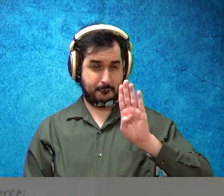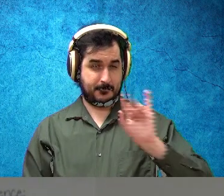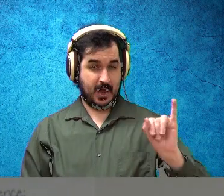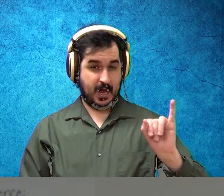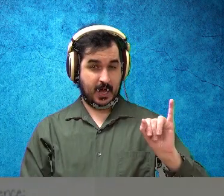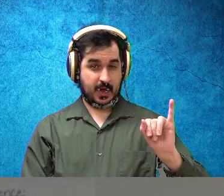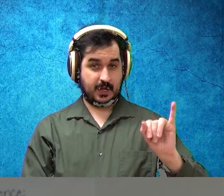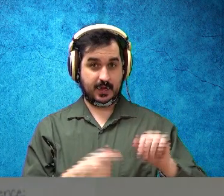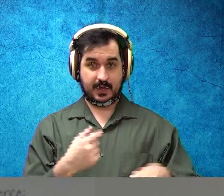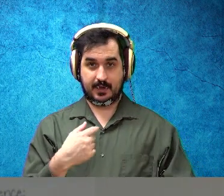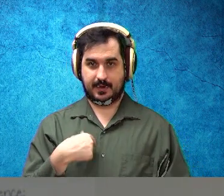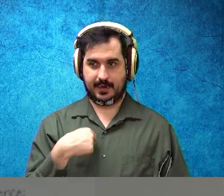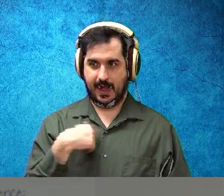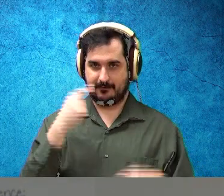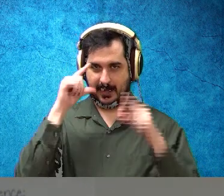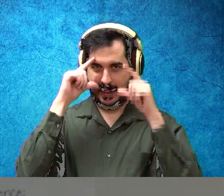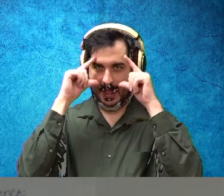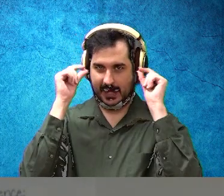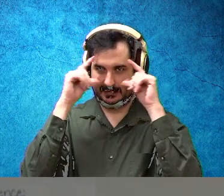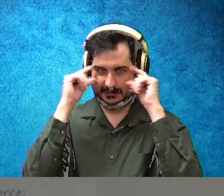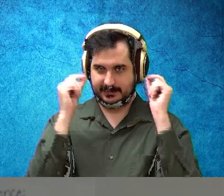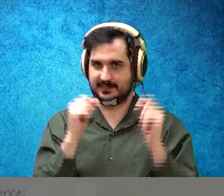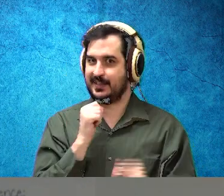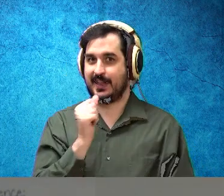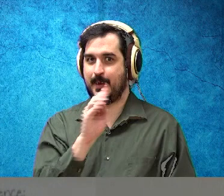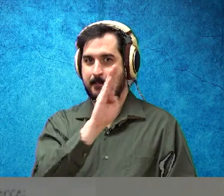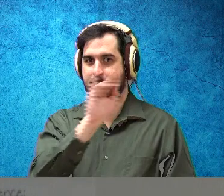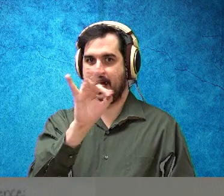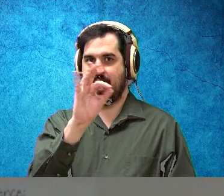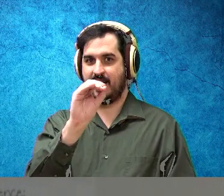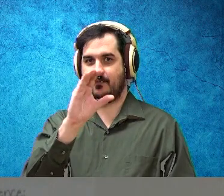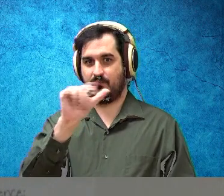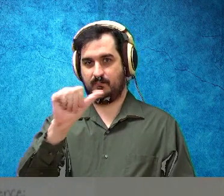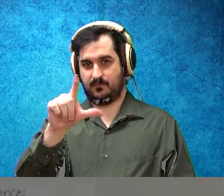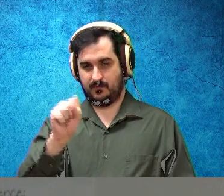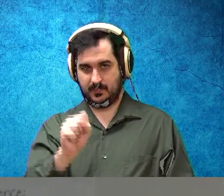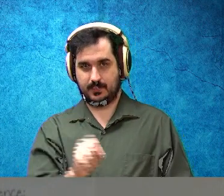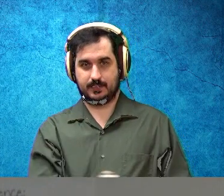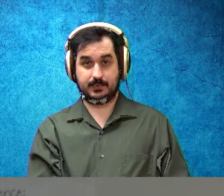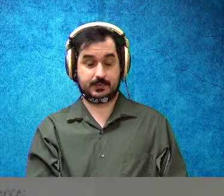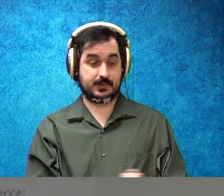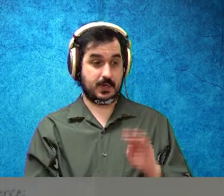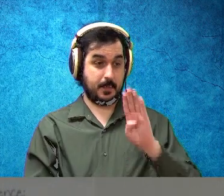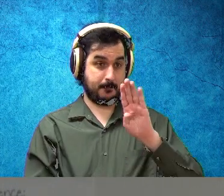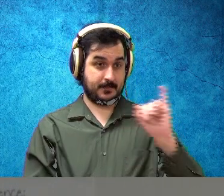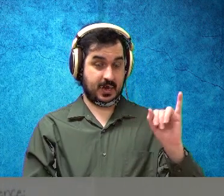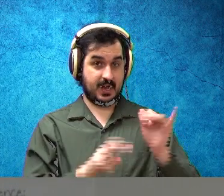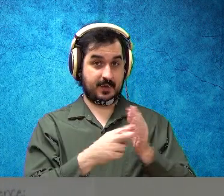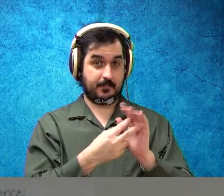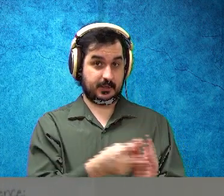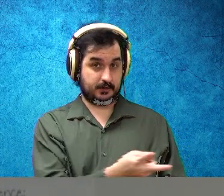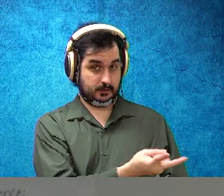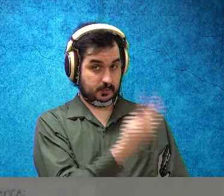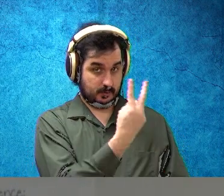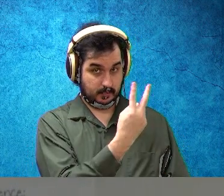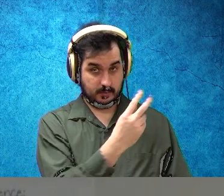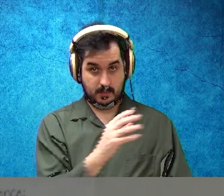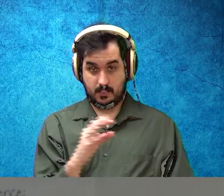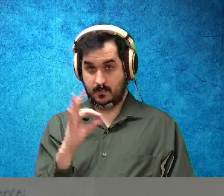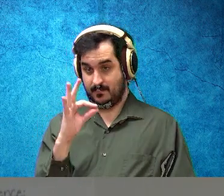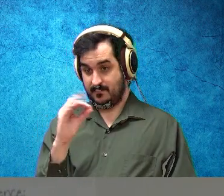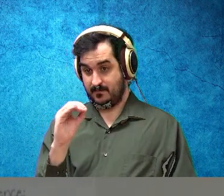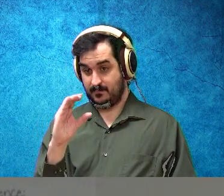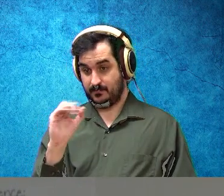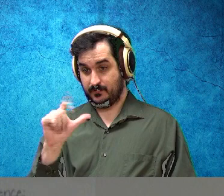Miss Hicks wears glasses. Luckily, they're not bifocals. But bi, again, means two. Focal is like focus.